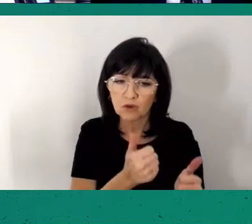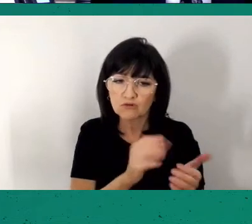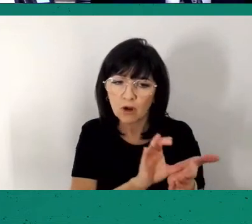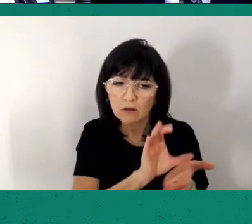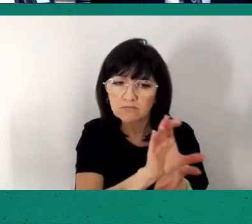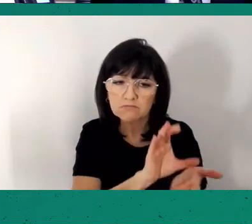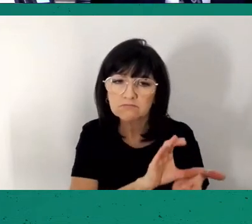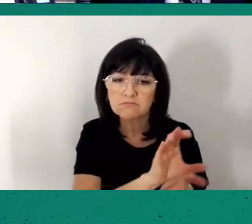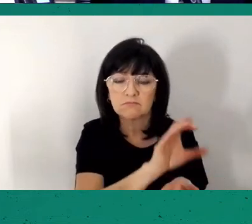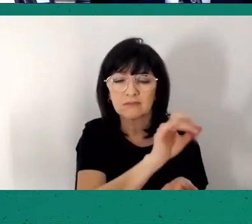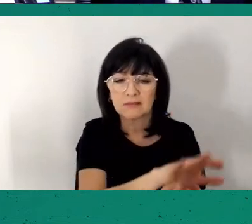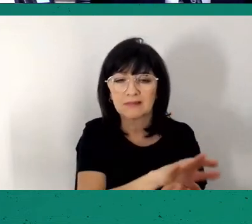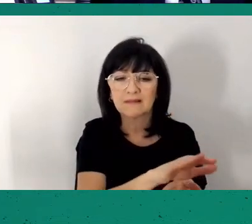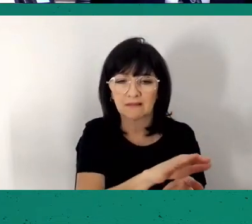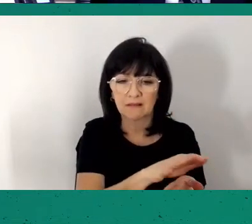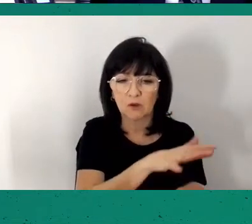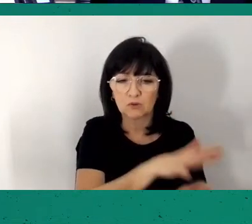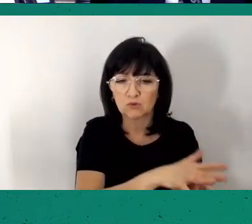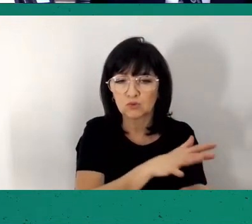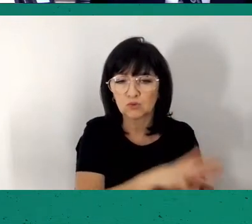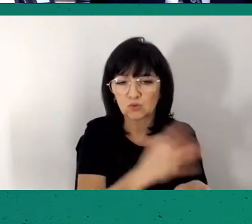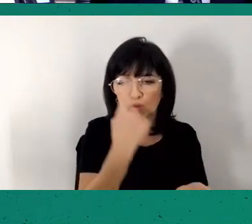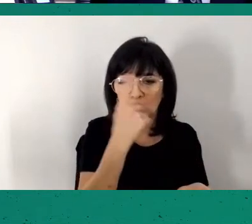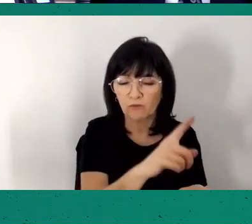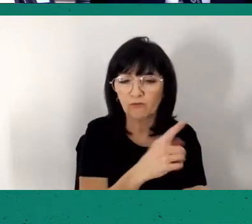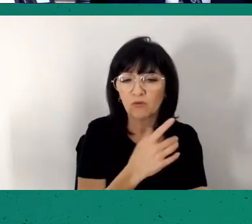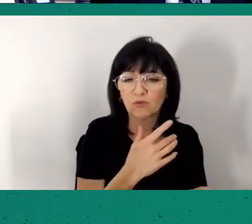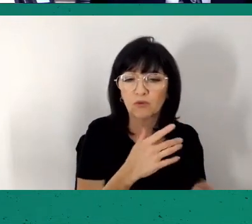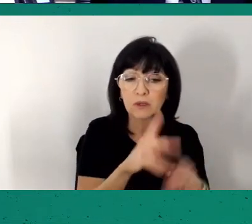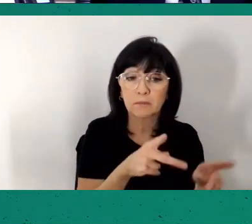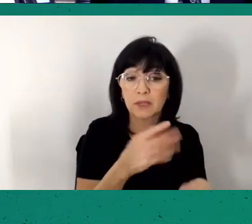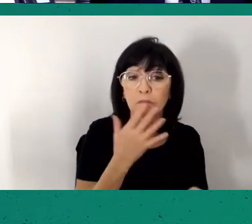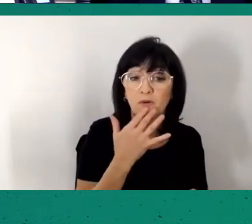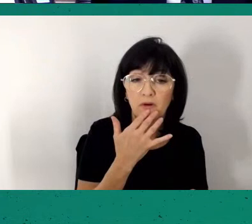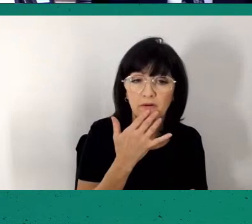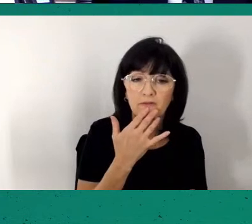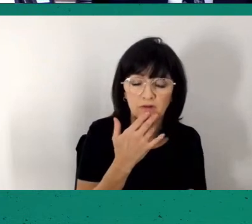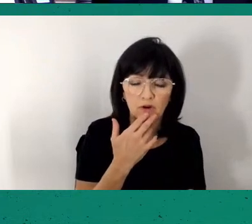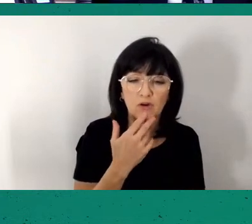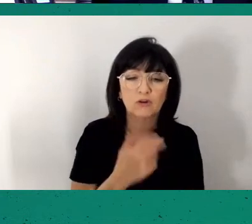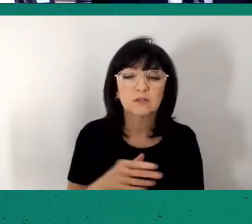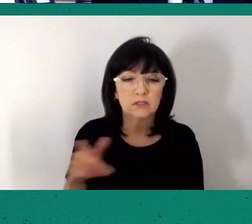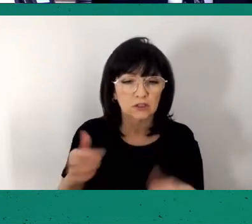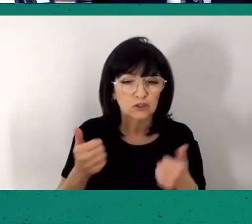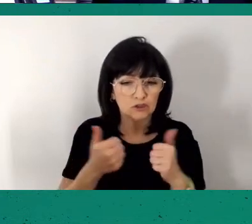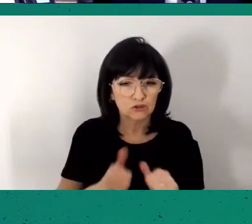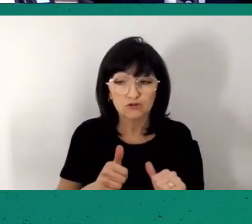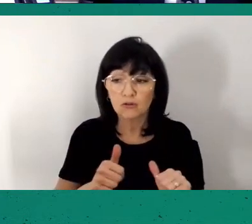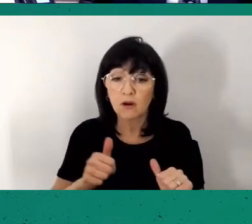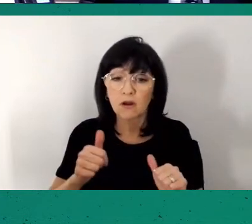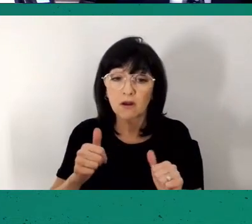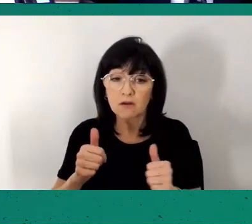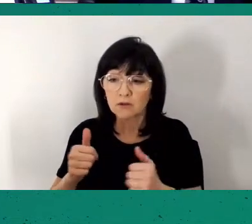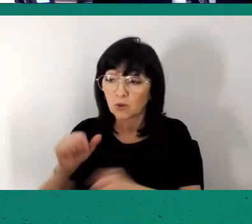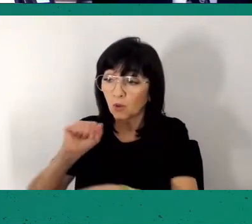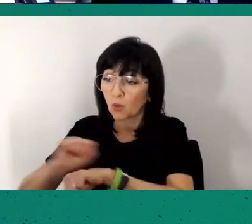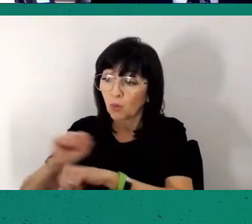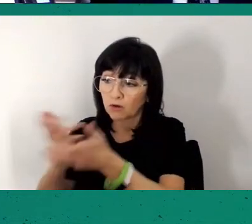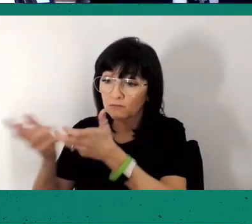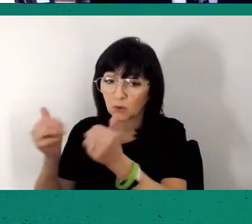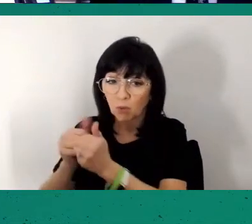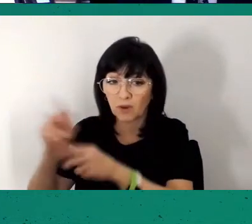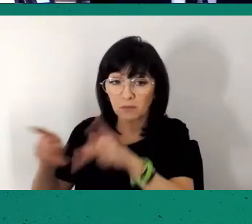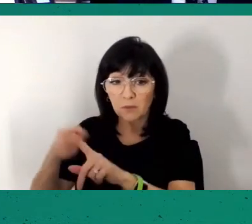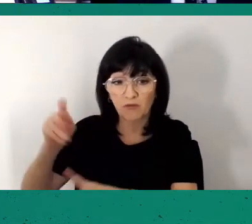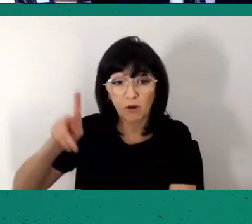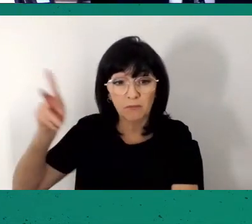Meeting that was started with the financial assistance of T.R. Fisher in Philadelphia. In 1832, a member